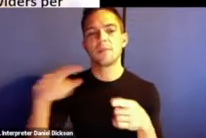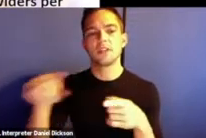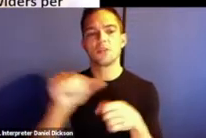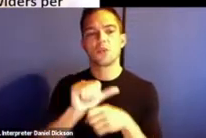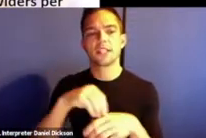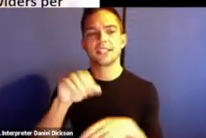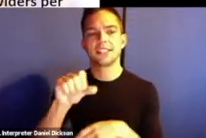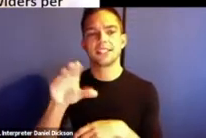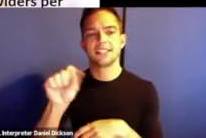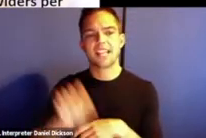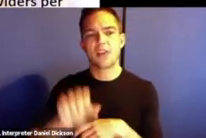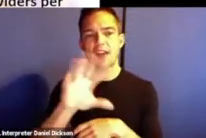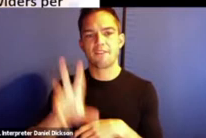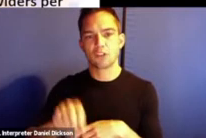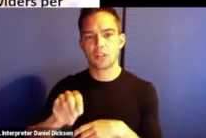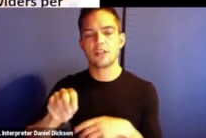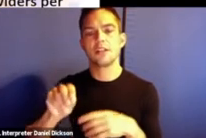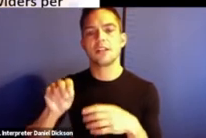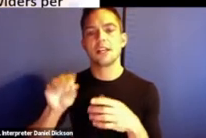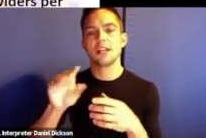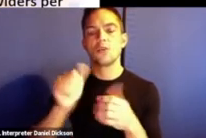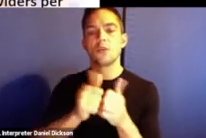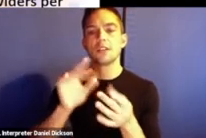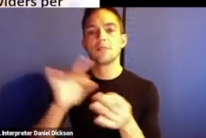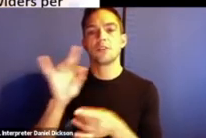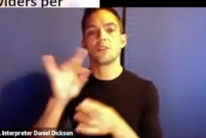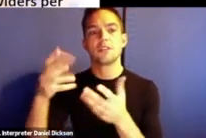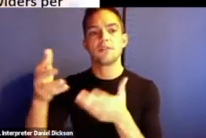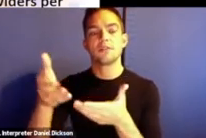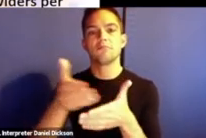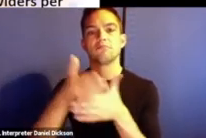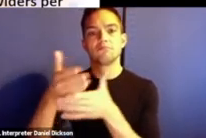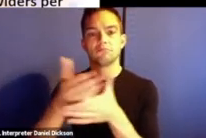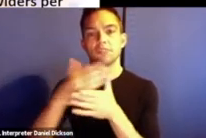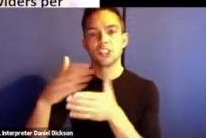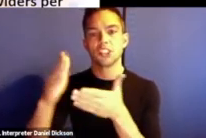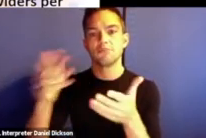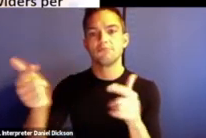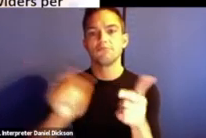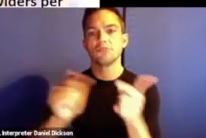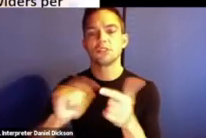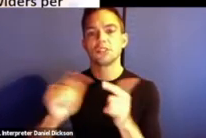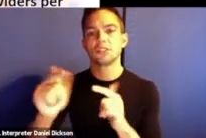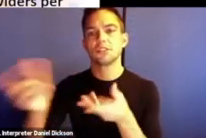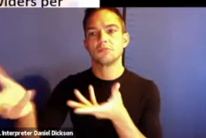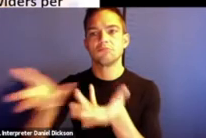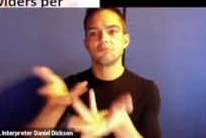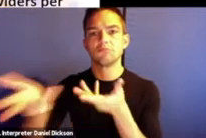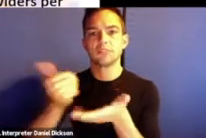Africa and the spirit of collaboration and transactional sharing back and forth can be beneficial.